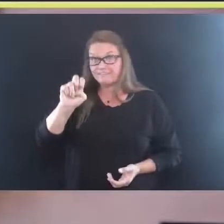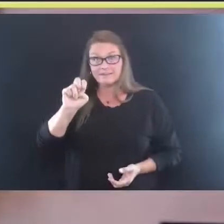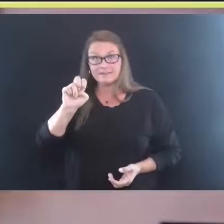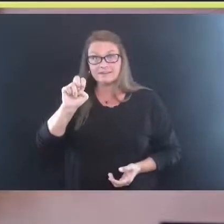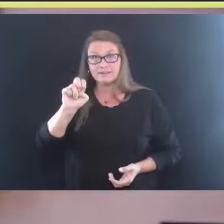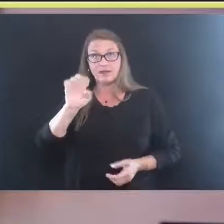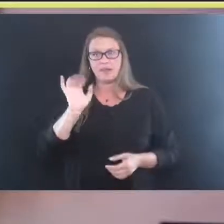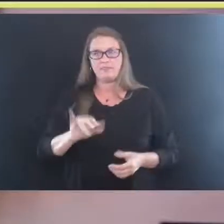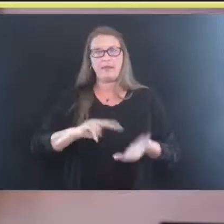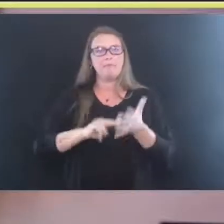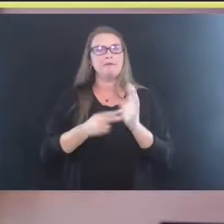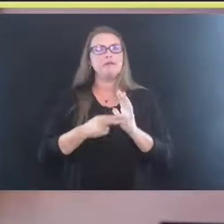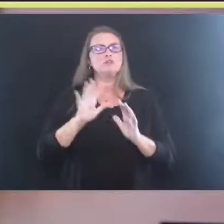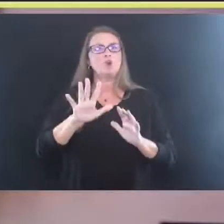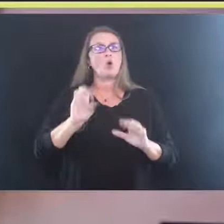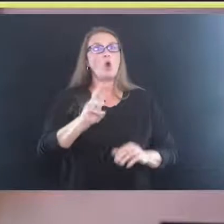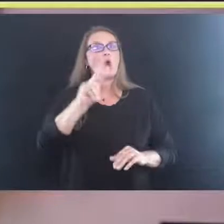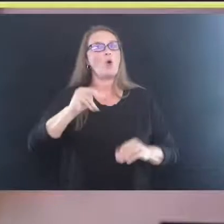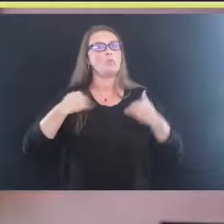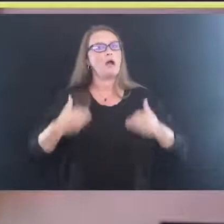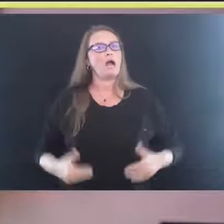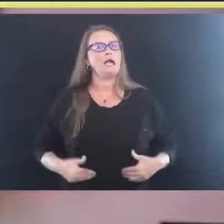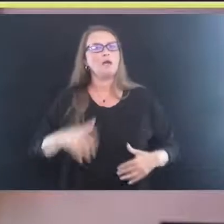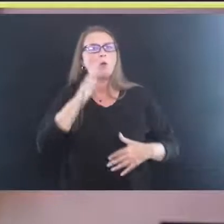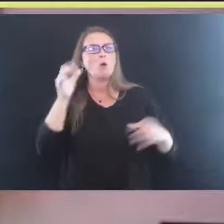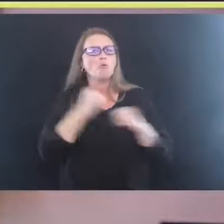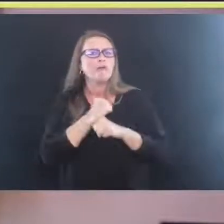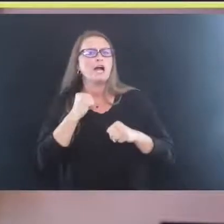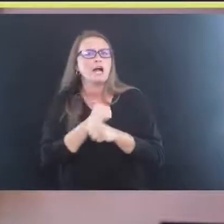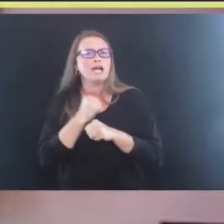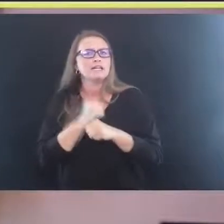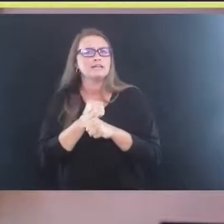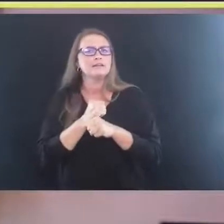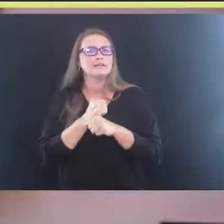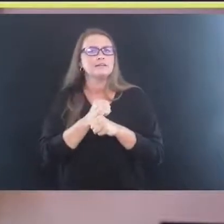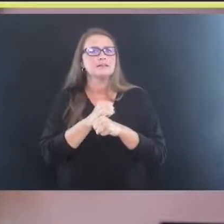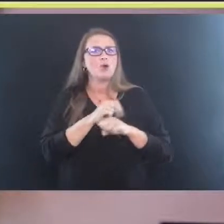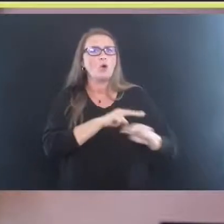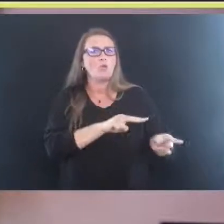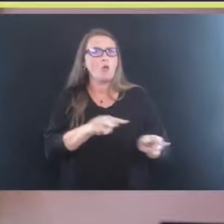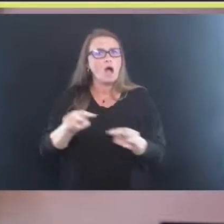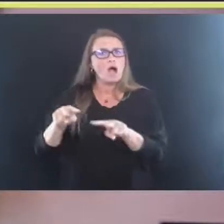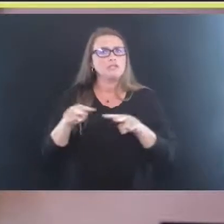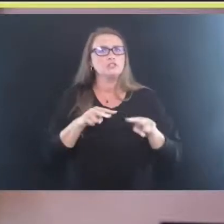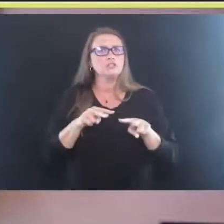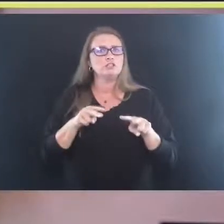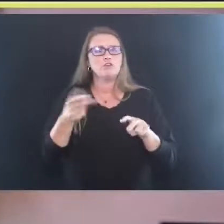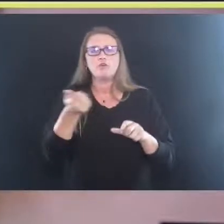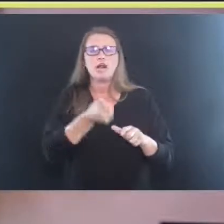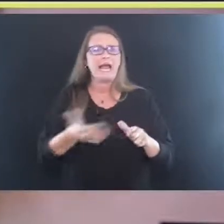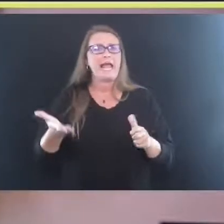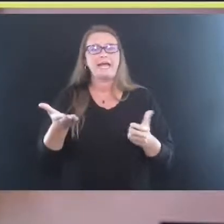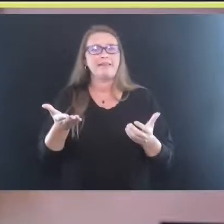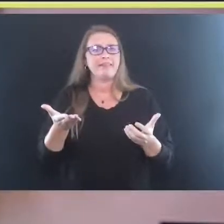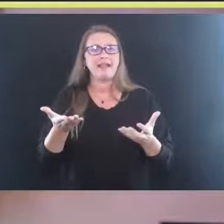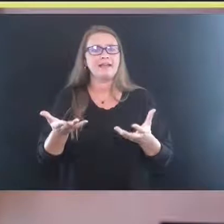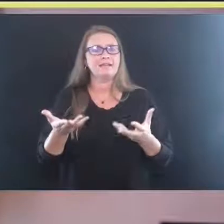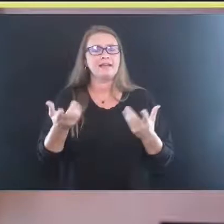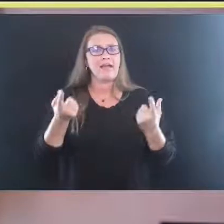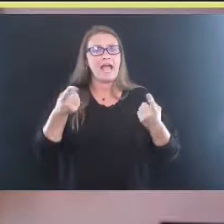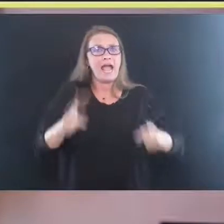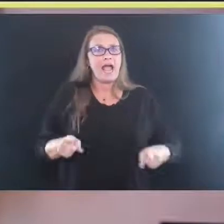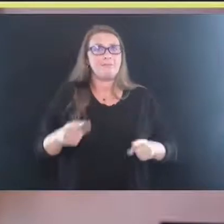immune system and educate your immune system to be on the watch for any intervention or